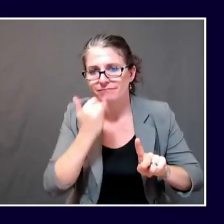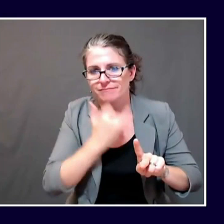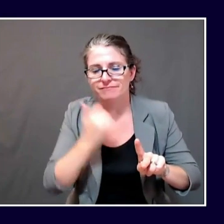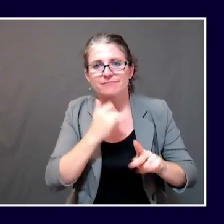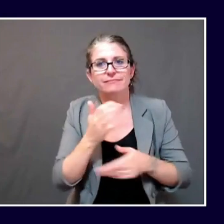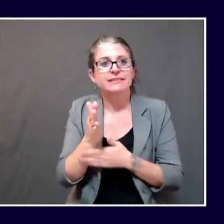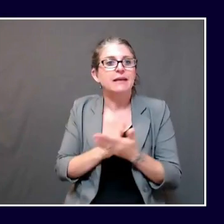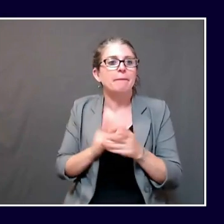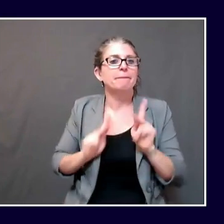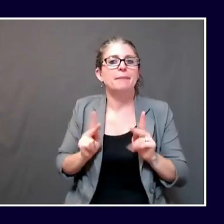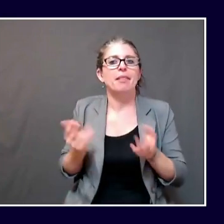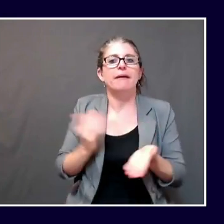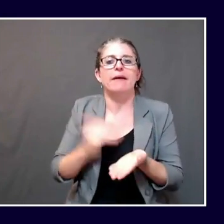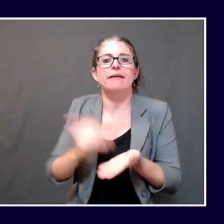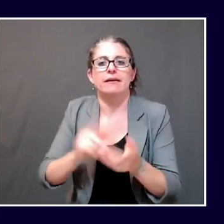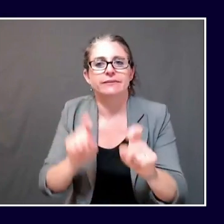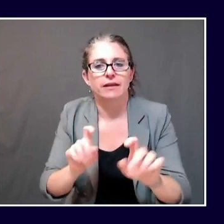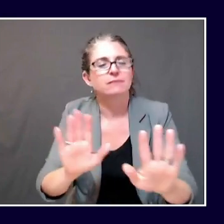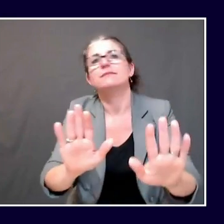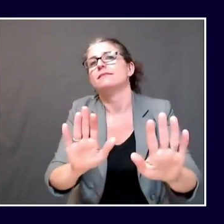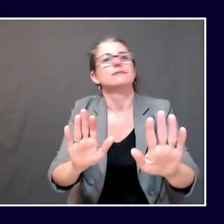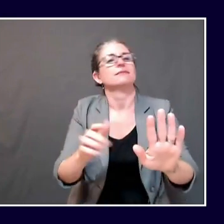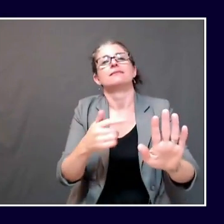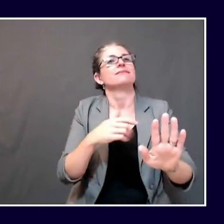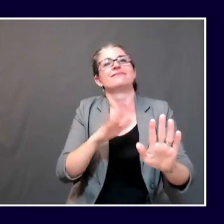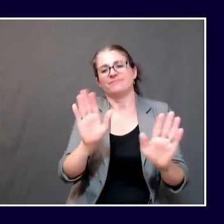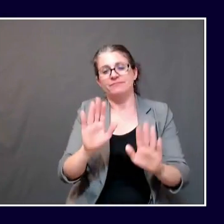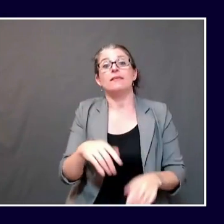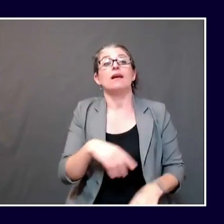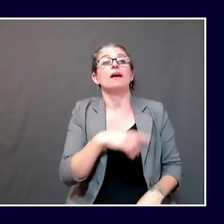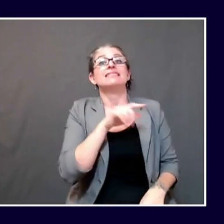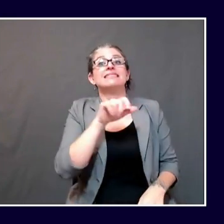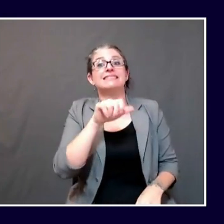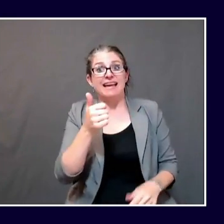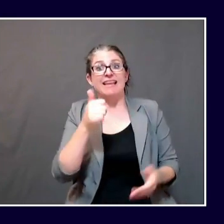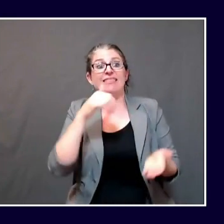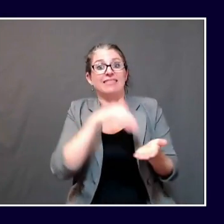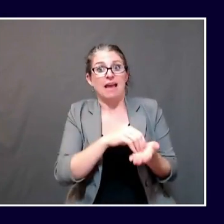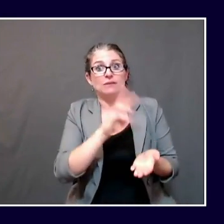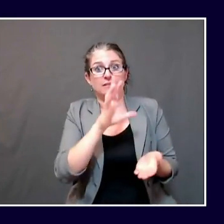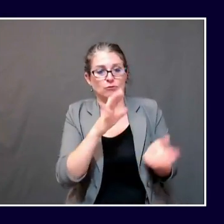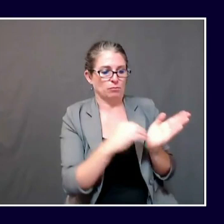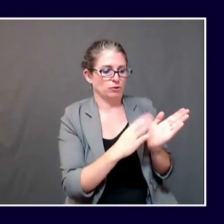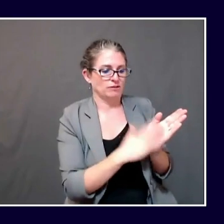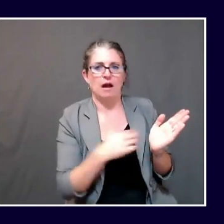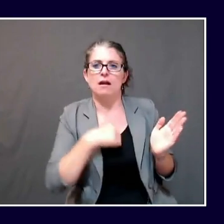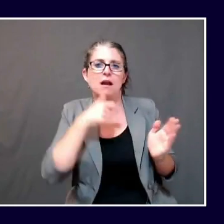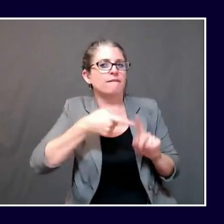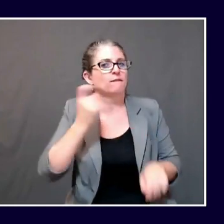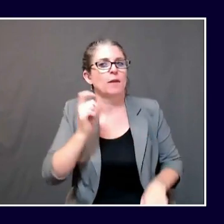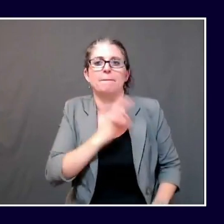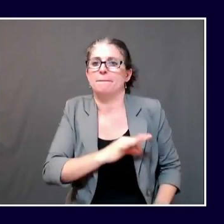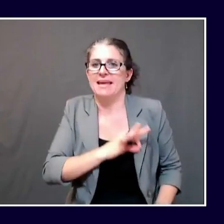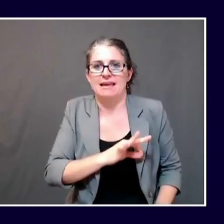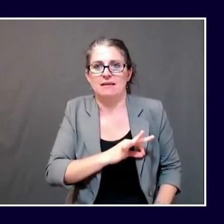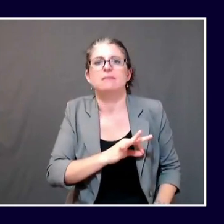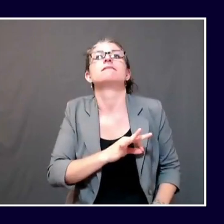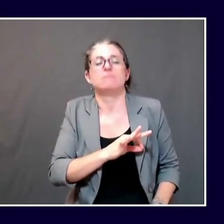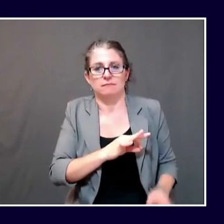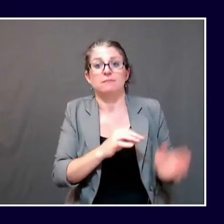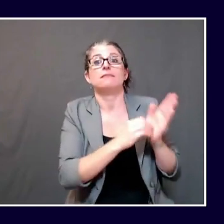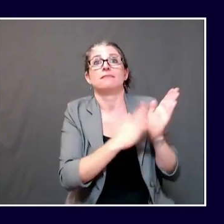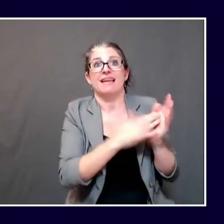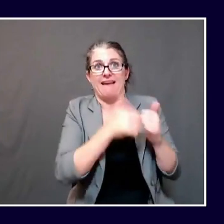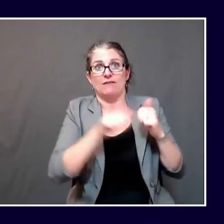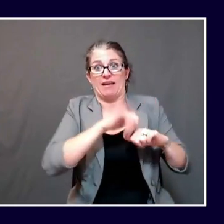their address as out of state. Many people can get tested more than once. So 10,600